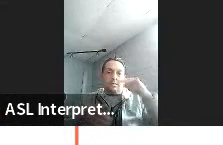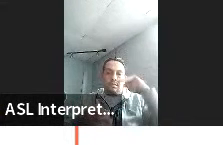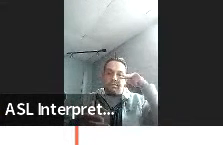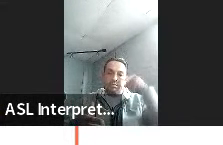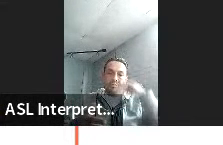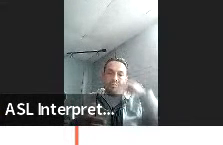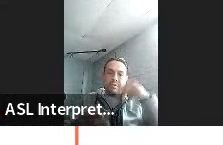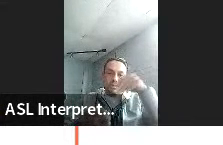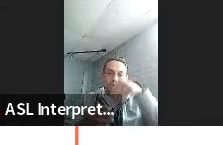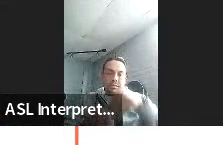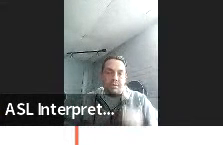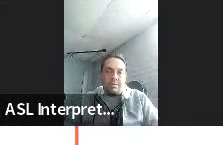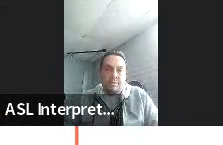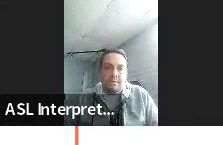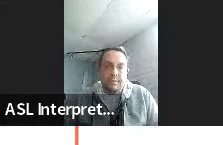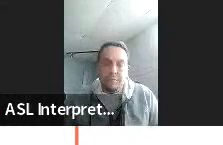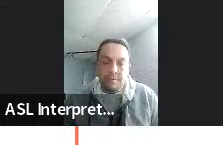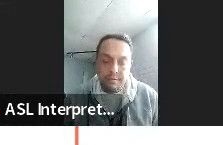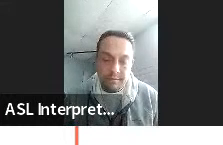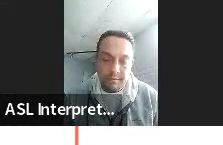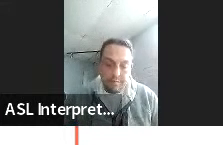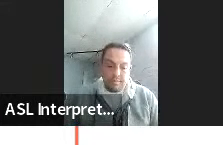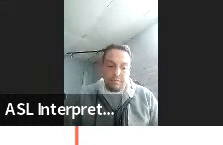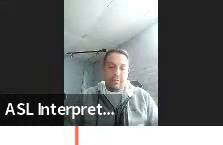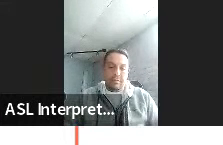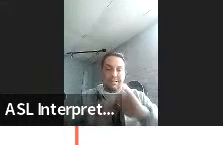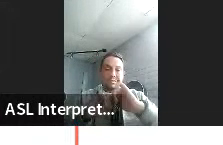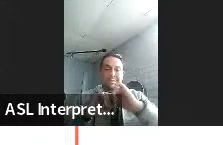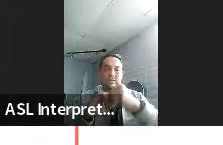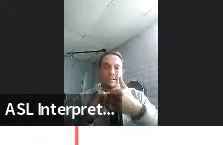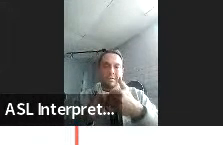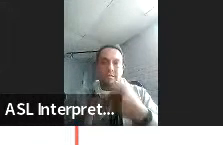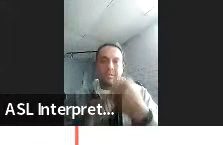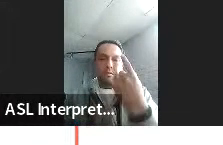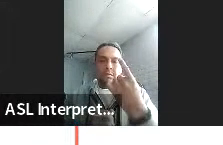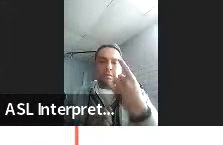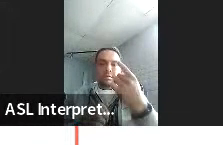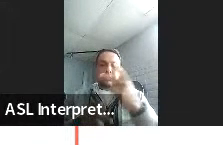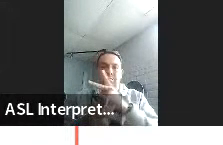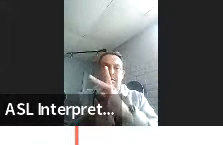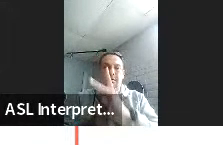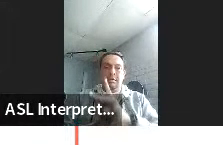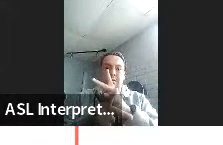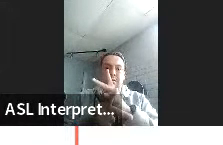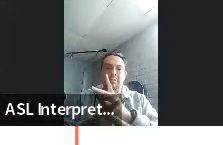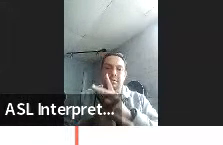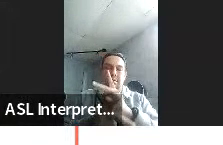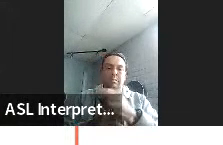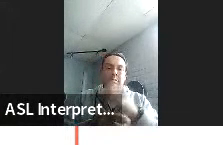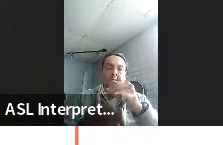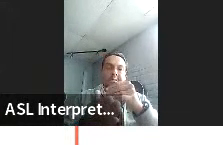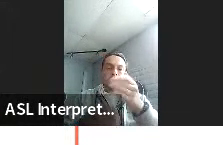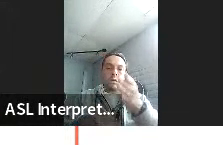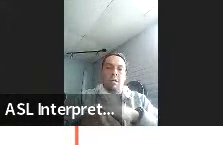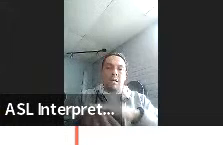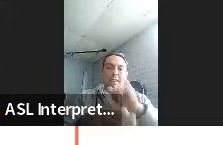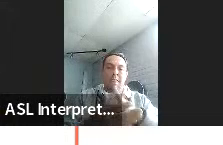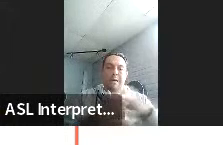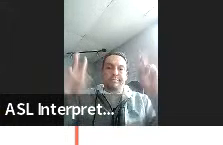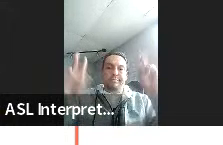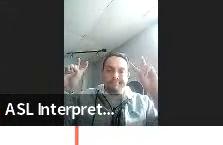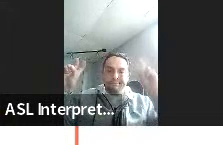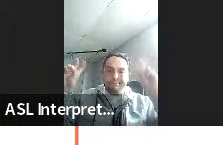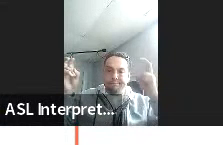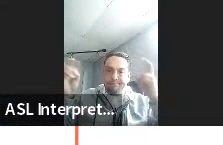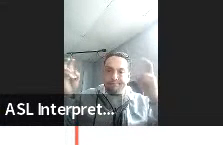Thanks. How would one keep track of your discussions on that topic? Yeah, I would say feel free